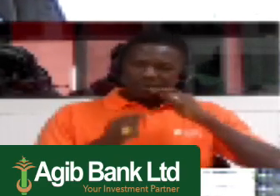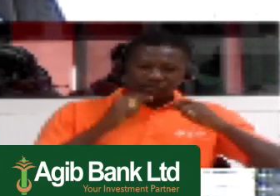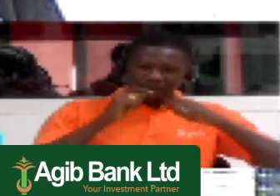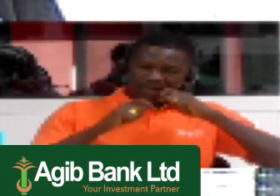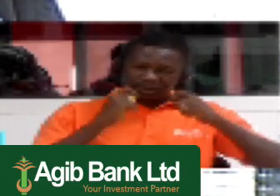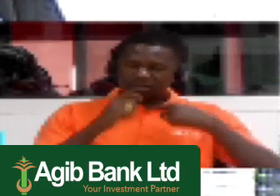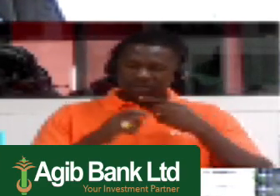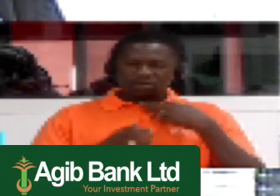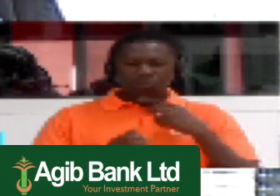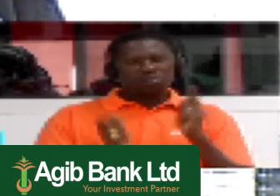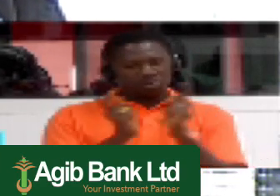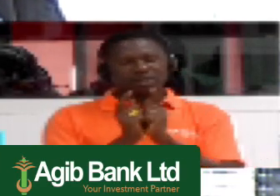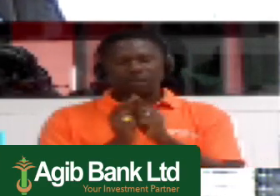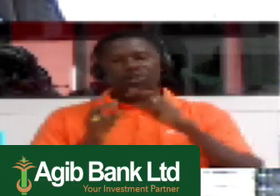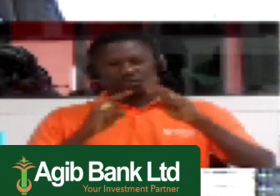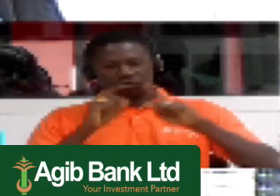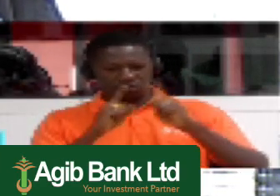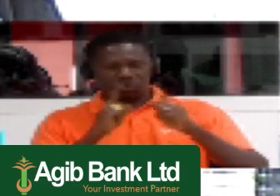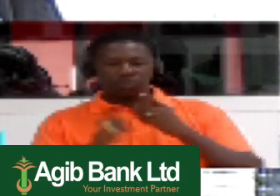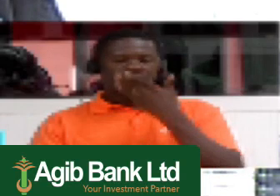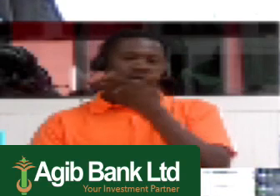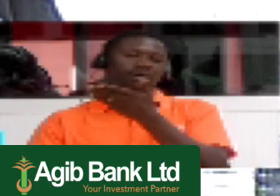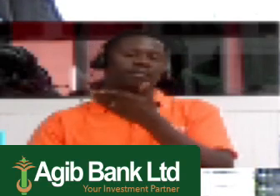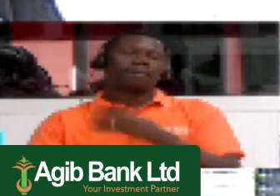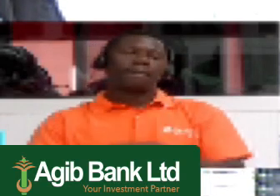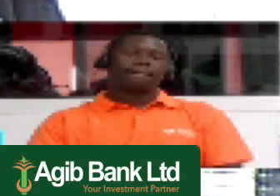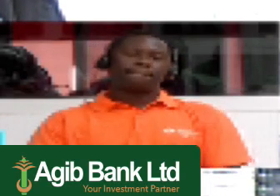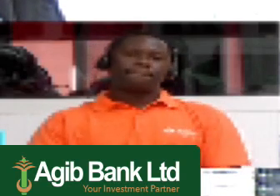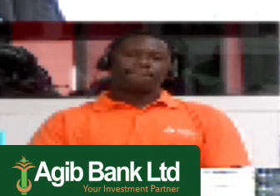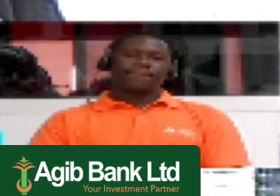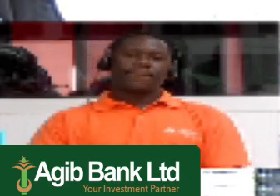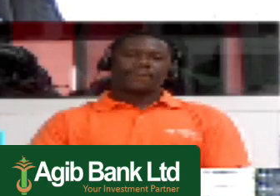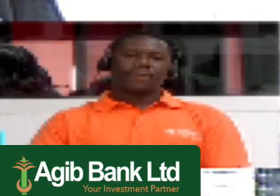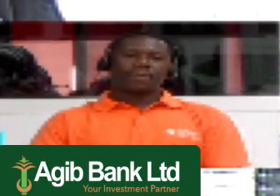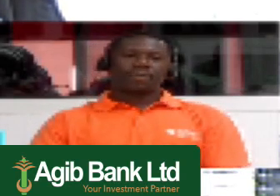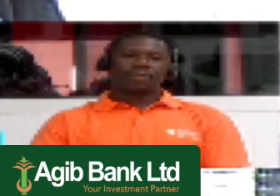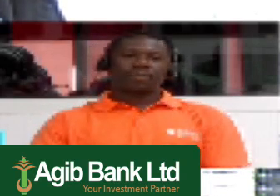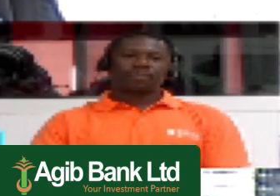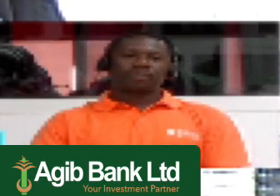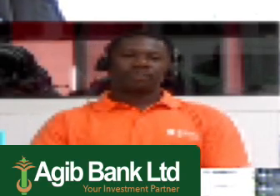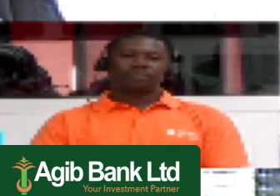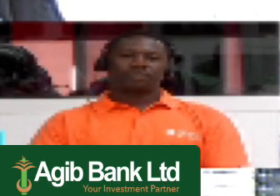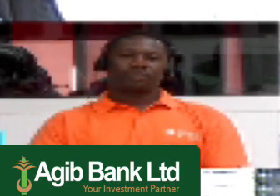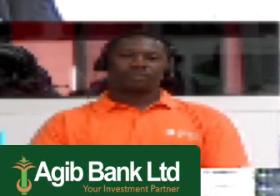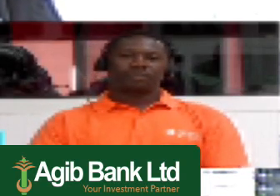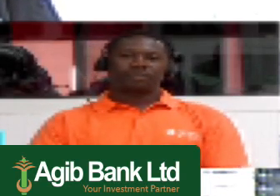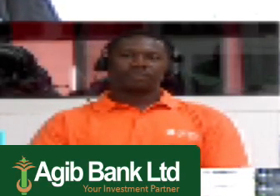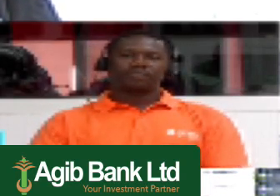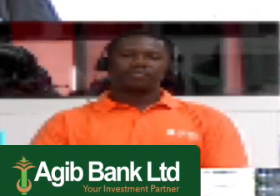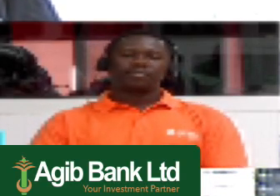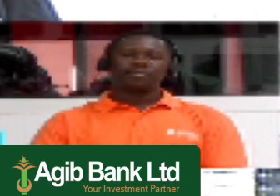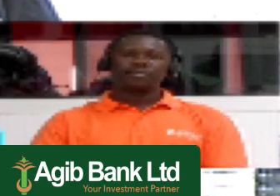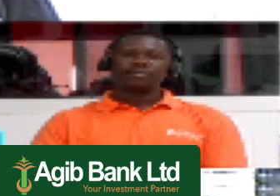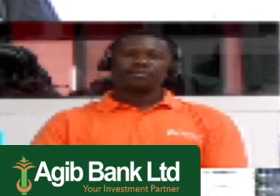meet and have a discussion, that they were organizing a barbecue and they wanted all of us to meet.